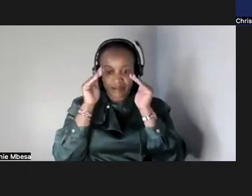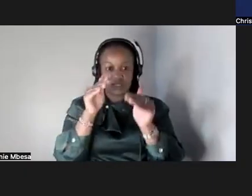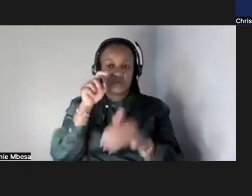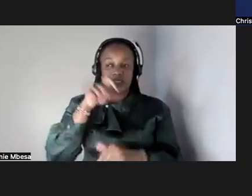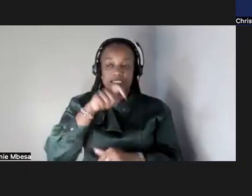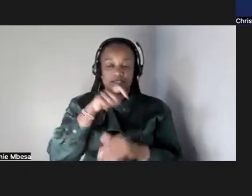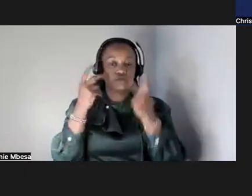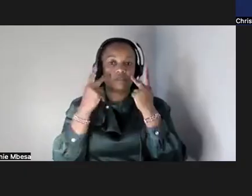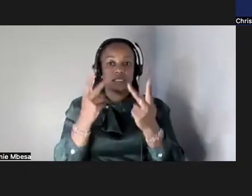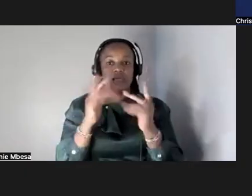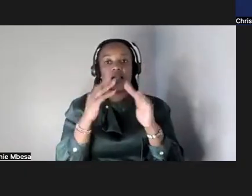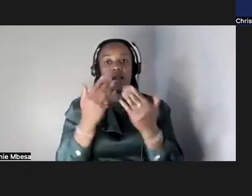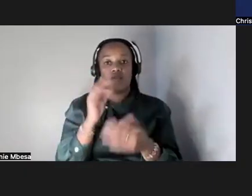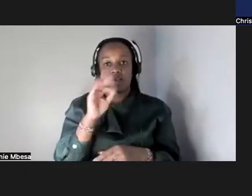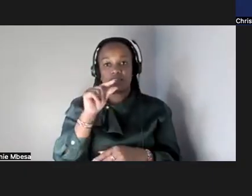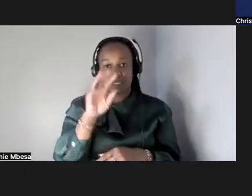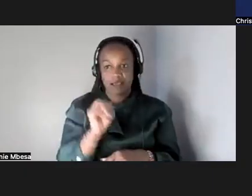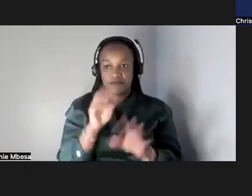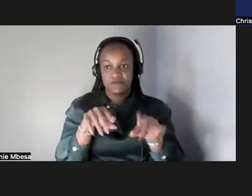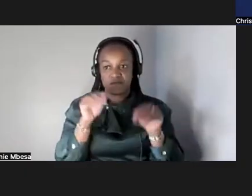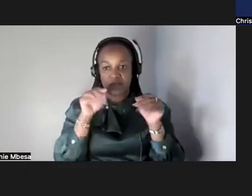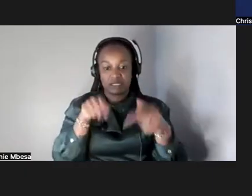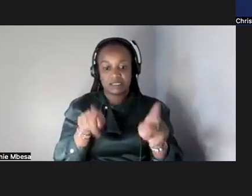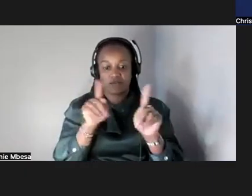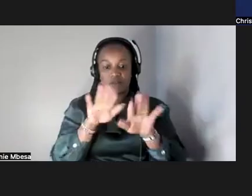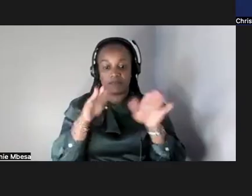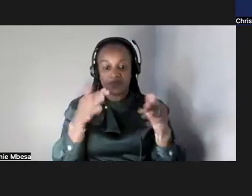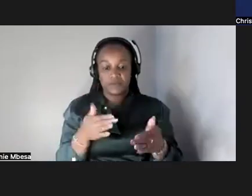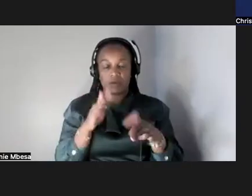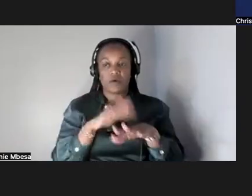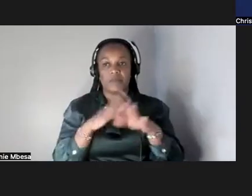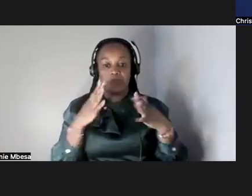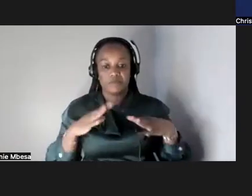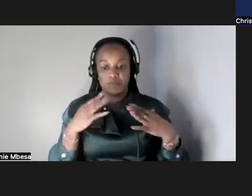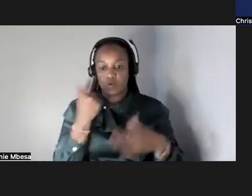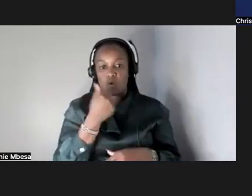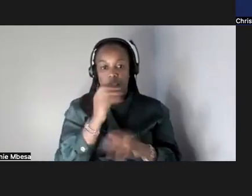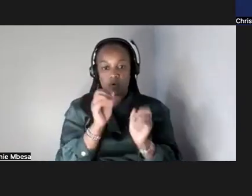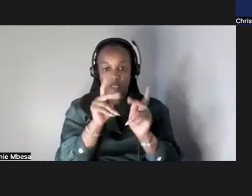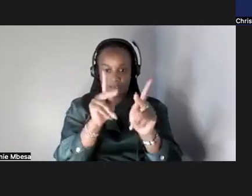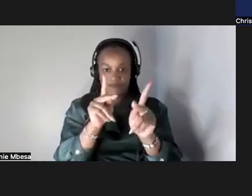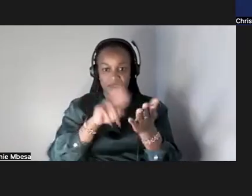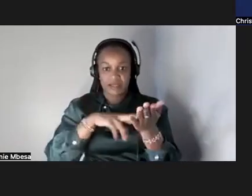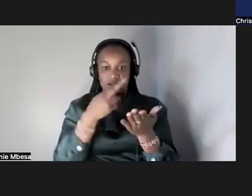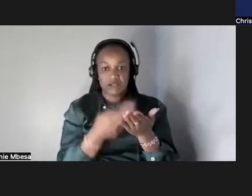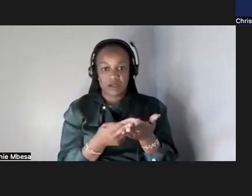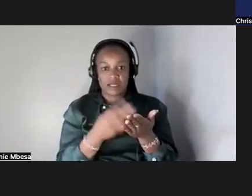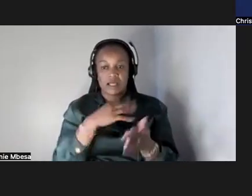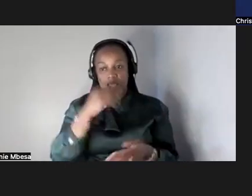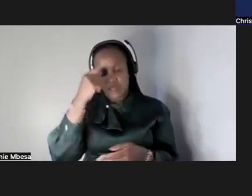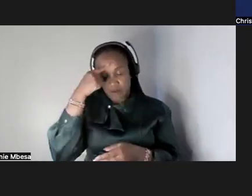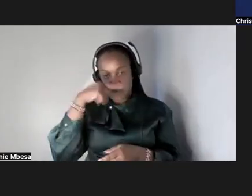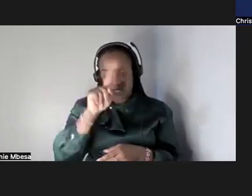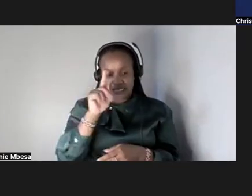FGM find itself in the table of the people who allocate resources and do policy